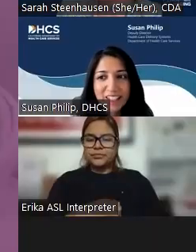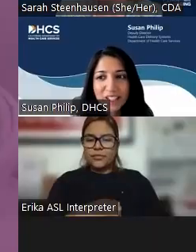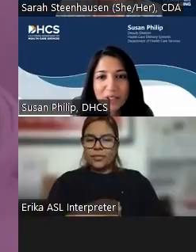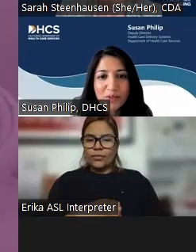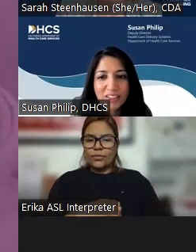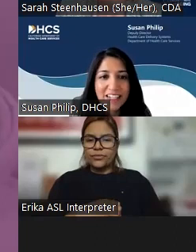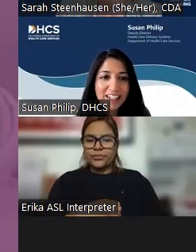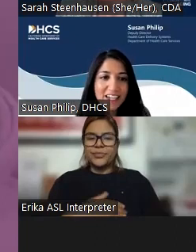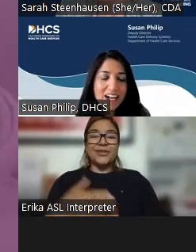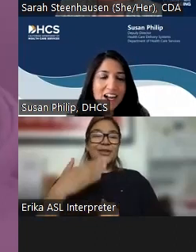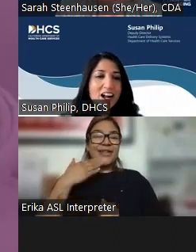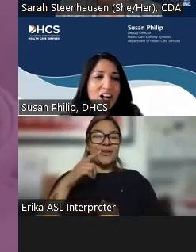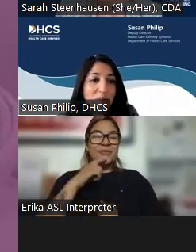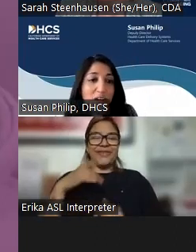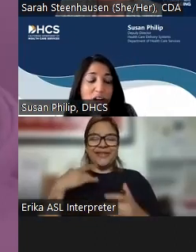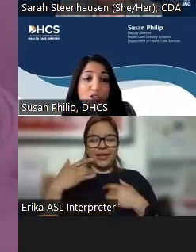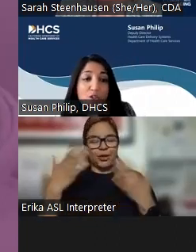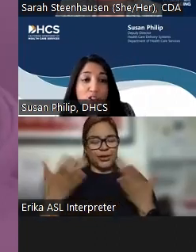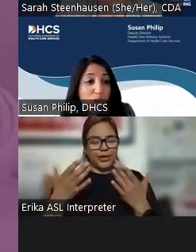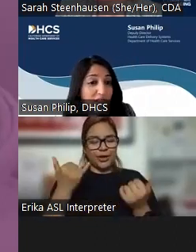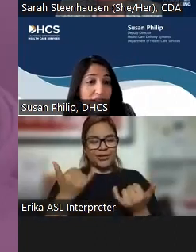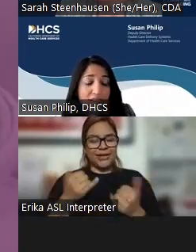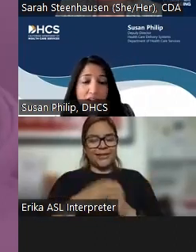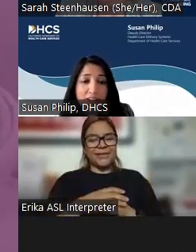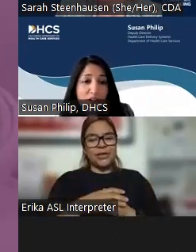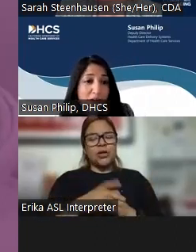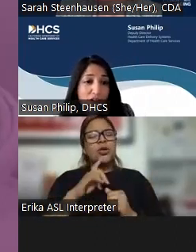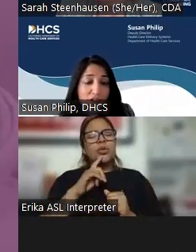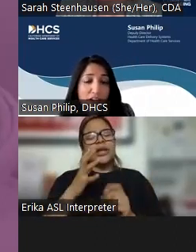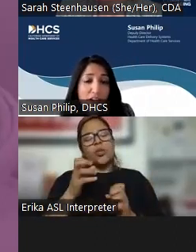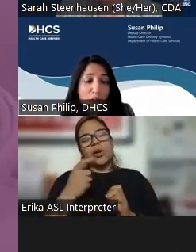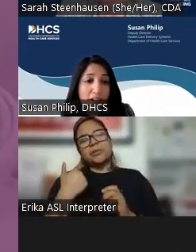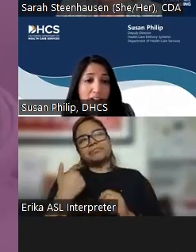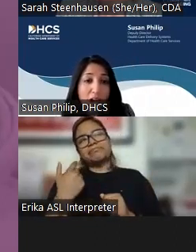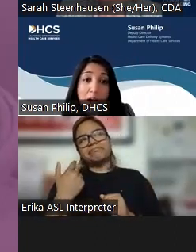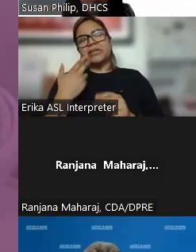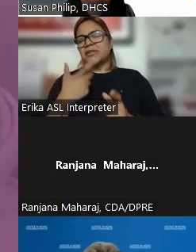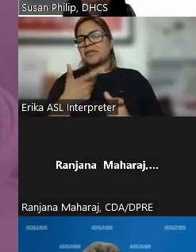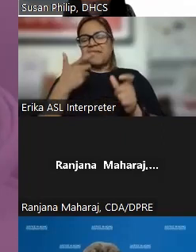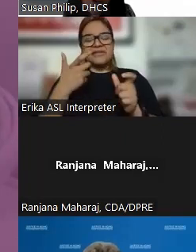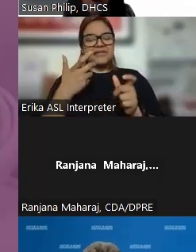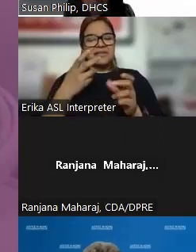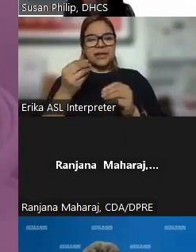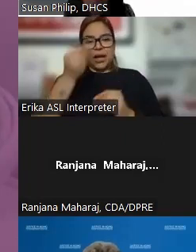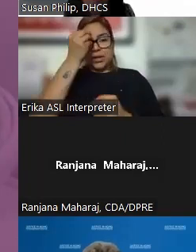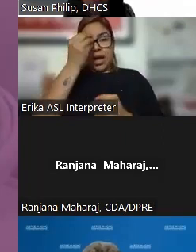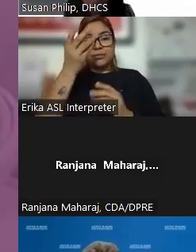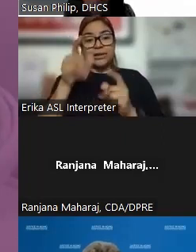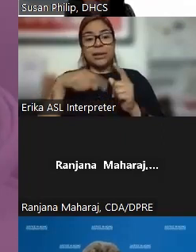appreciate being here with you all today. So I just wanted to give, as Sarah mentioned, a quick update